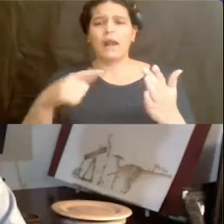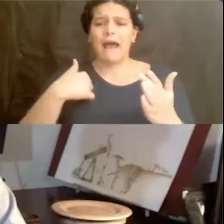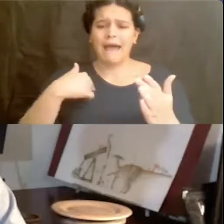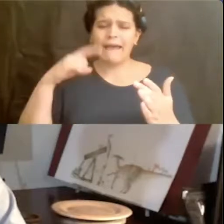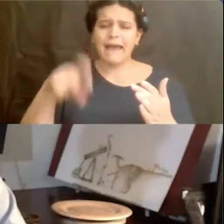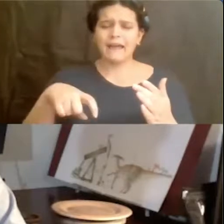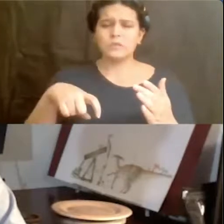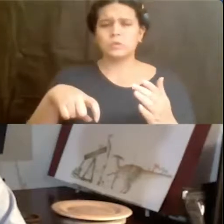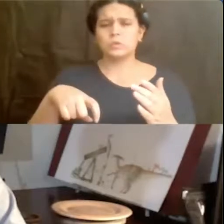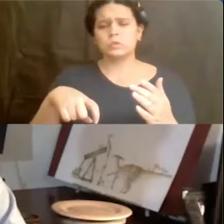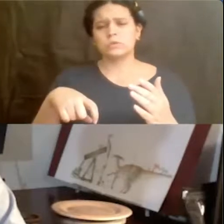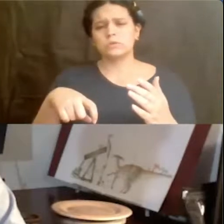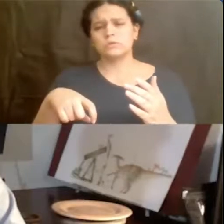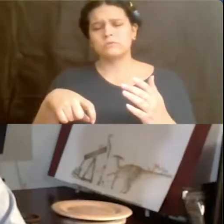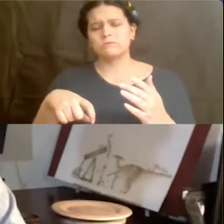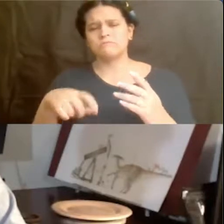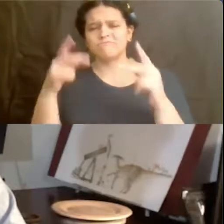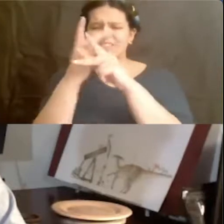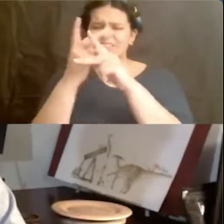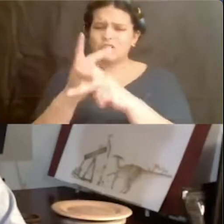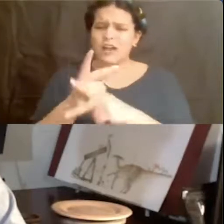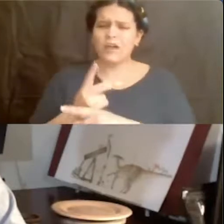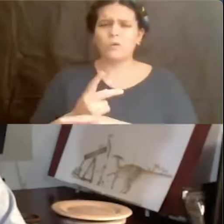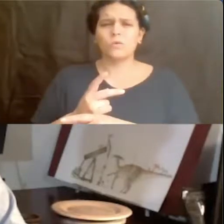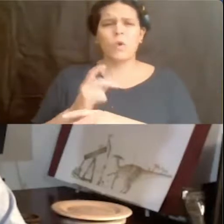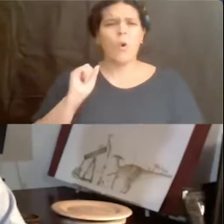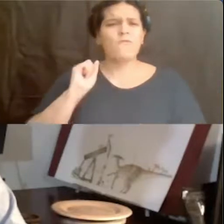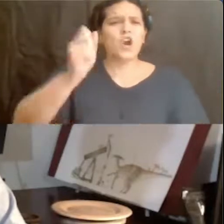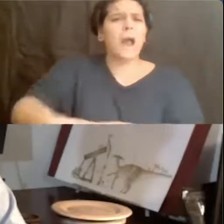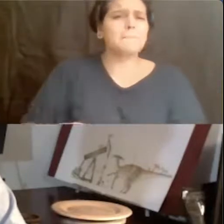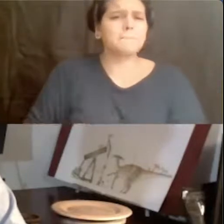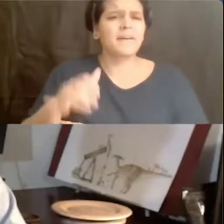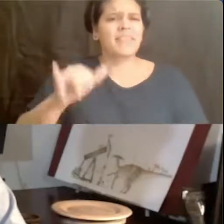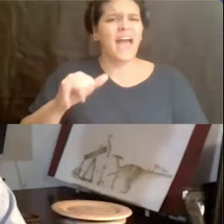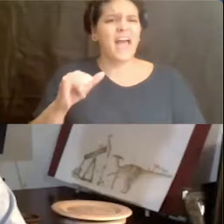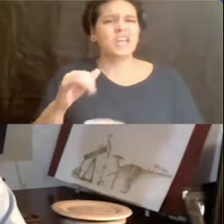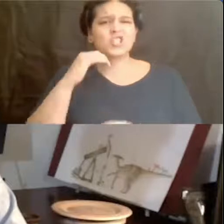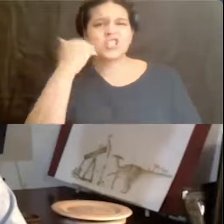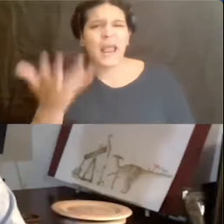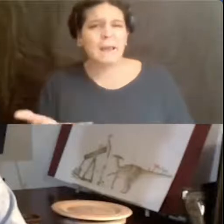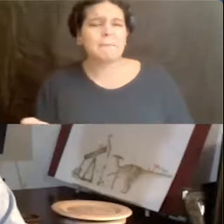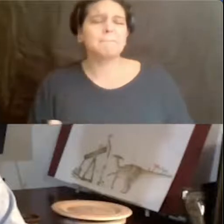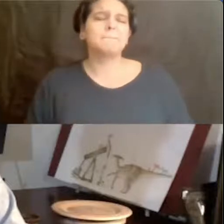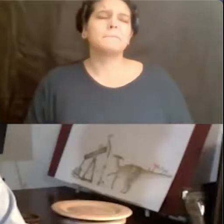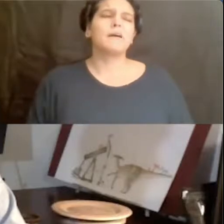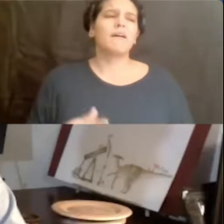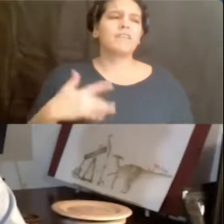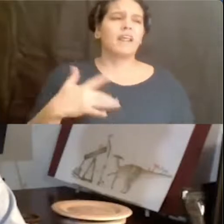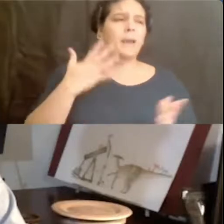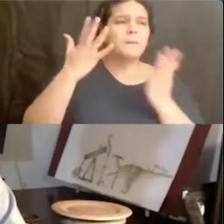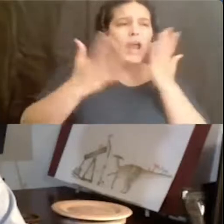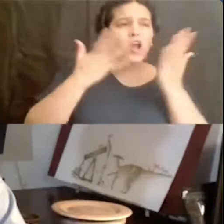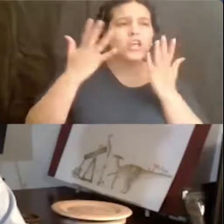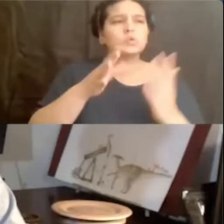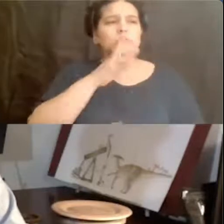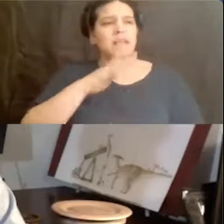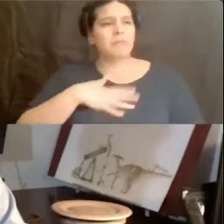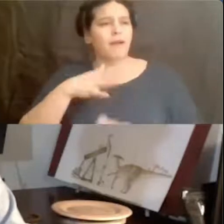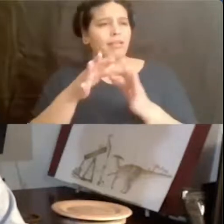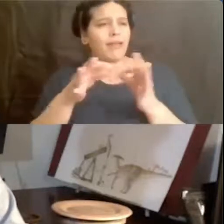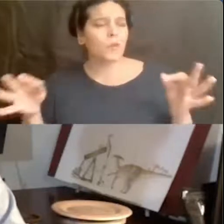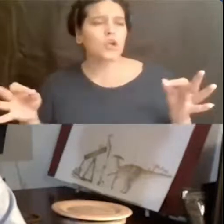ways, is to overcome a lot of the shame, and like feeling embarrassed to speak the language and